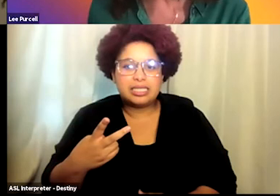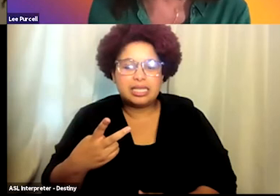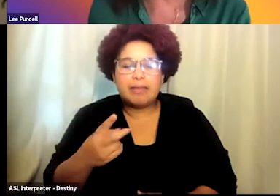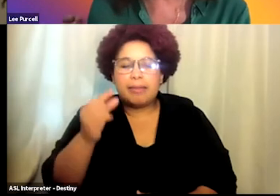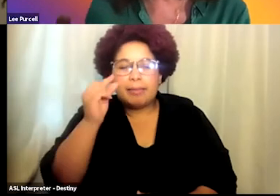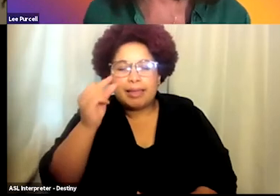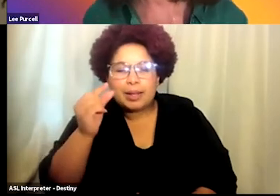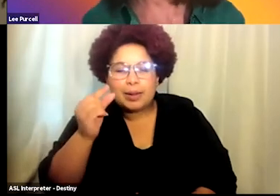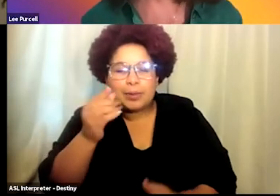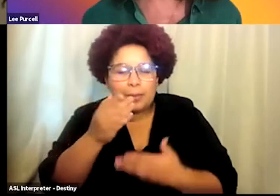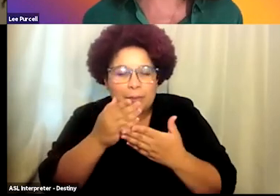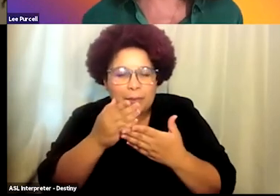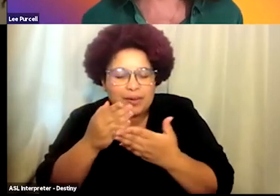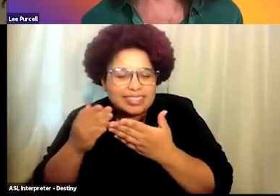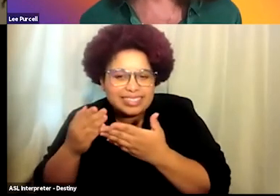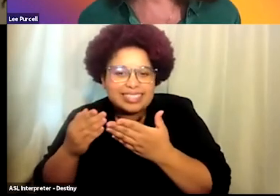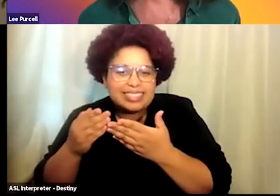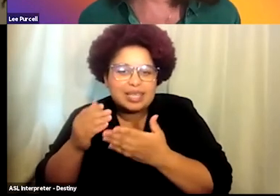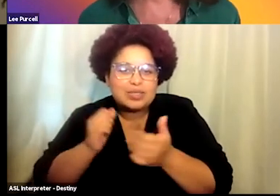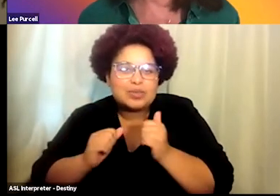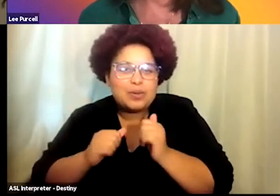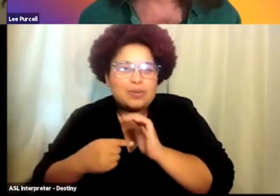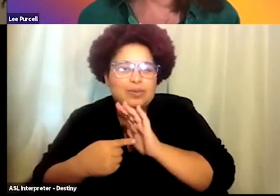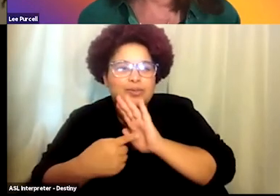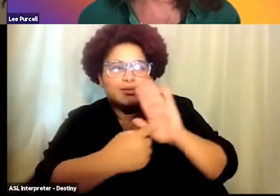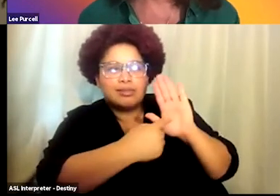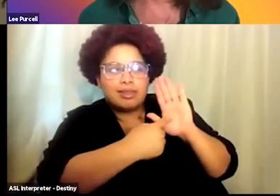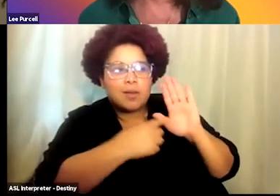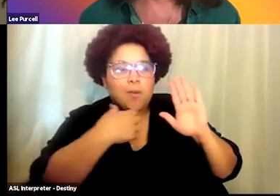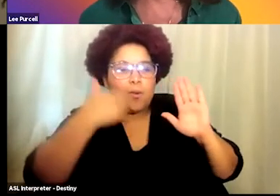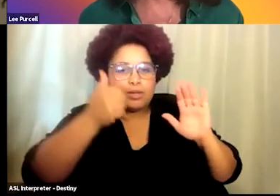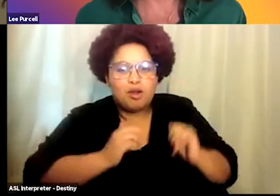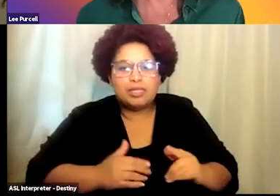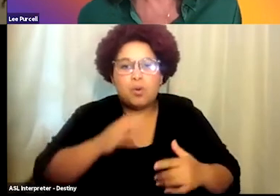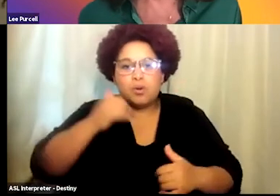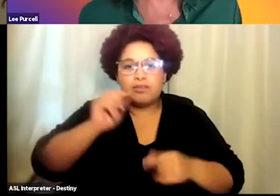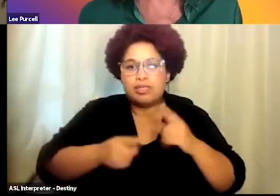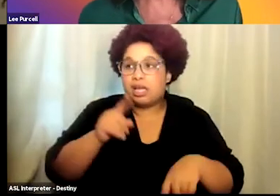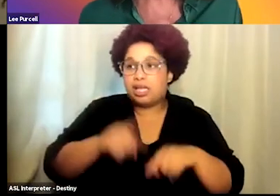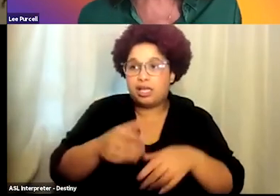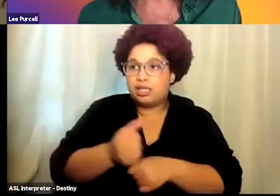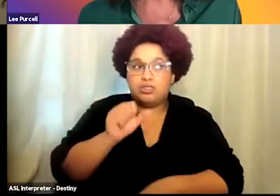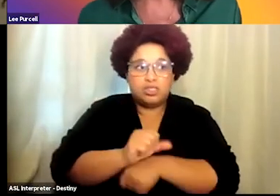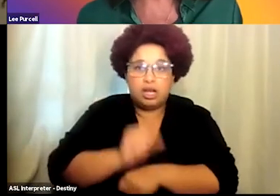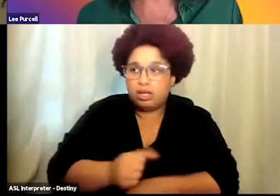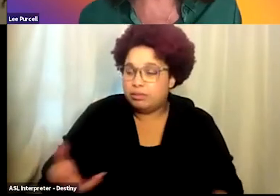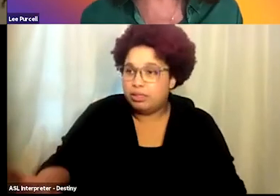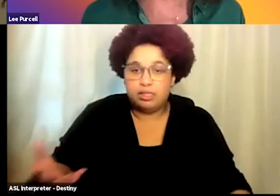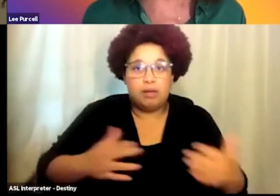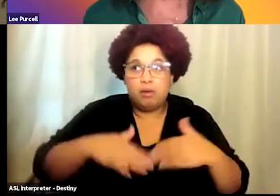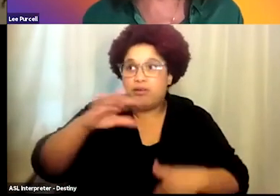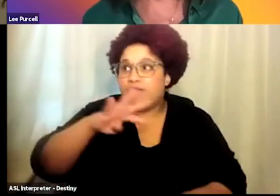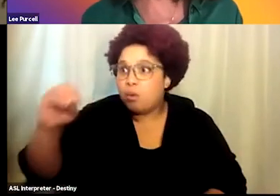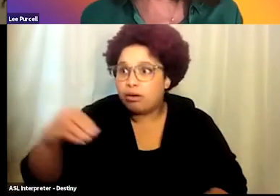little slice that shows older performers. But I got lots of older friends that are saying, I can't get a job. You know, I'm over